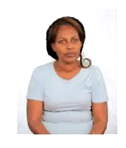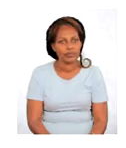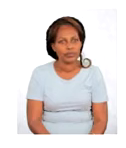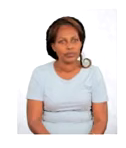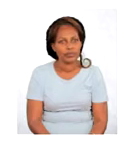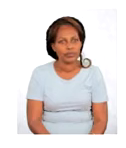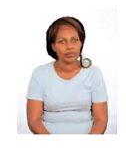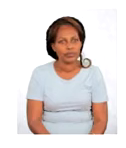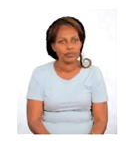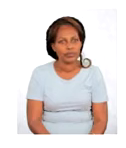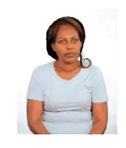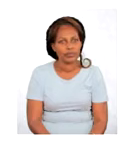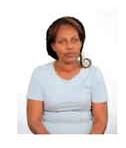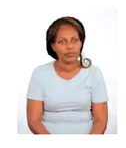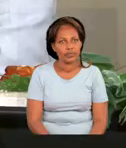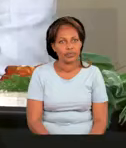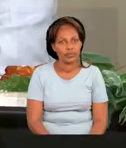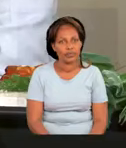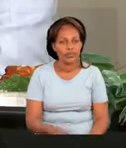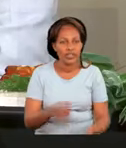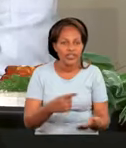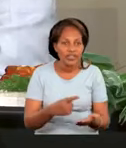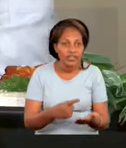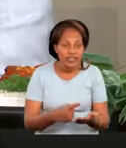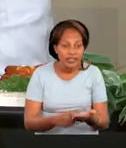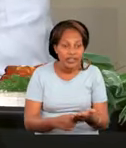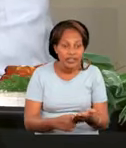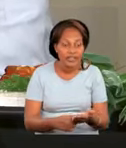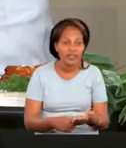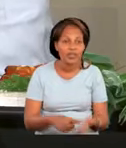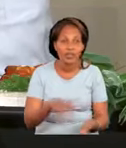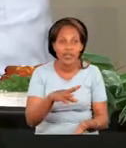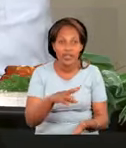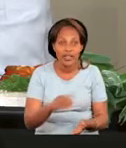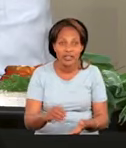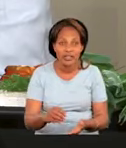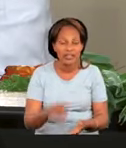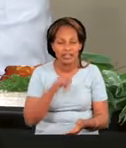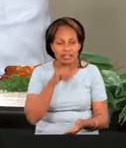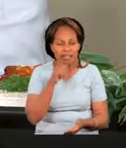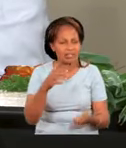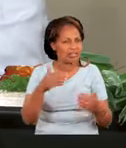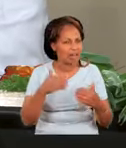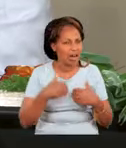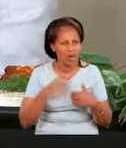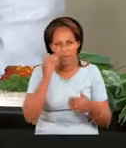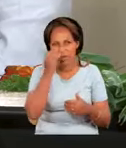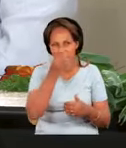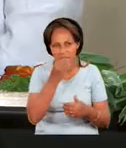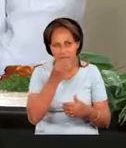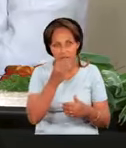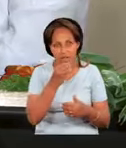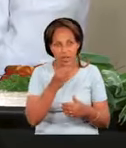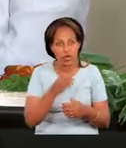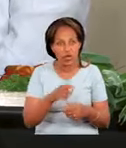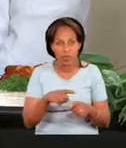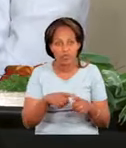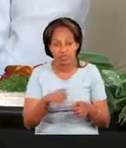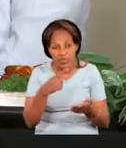This plant does not have a flower, but normally There are flowers, okay.